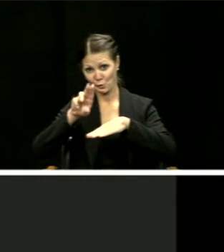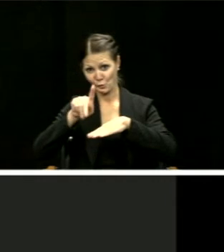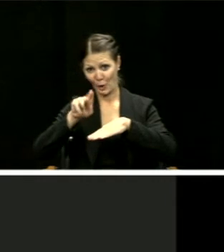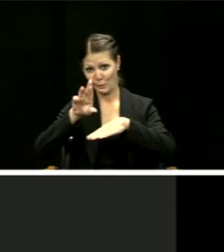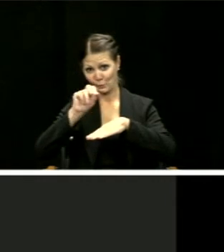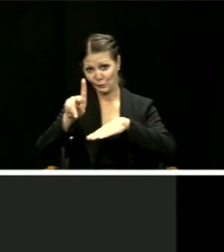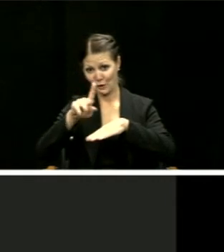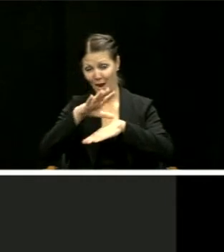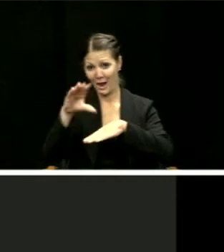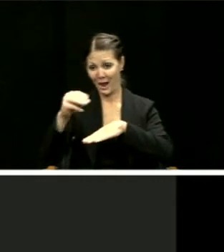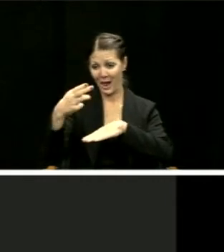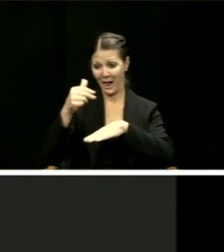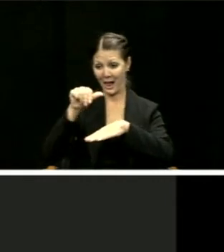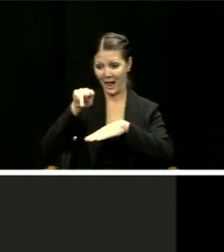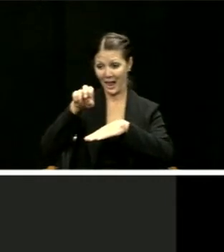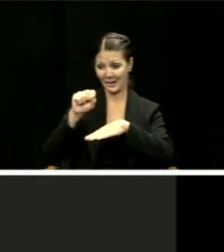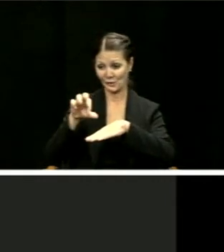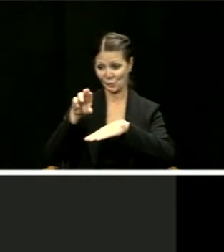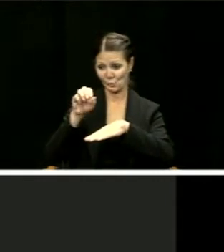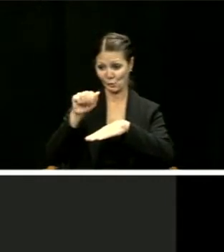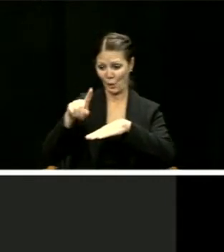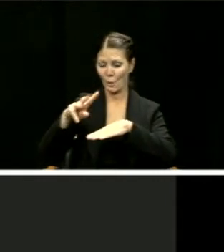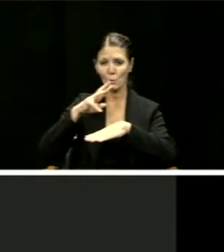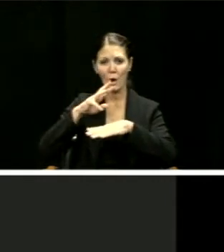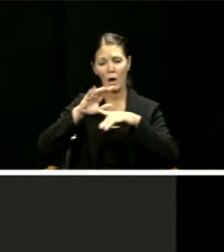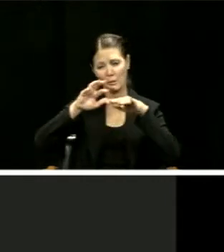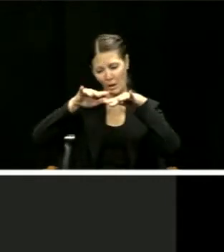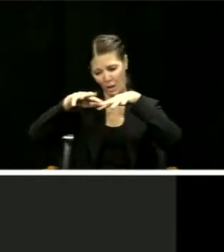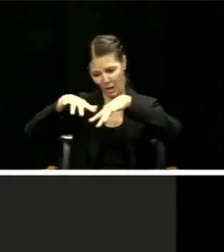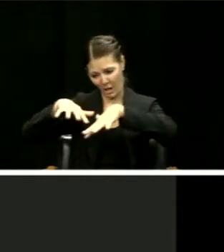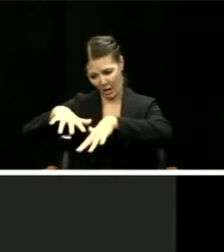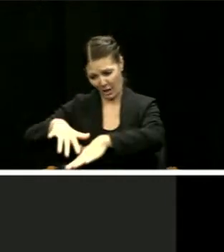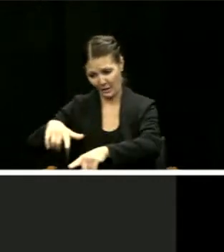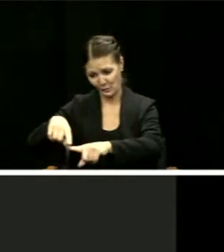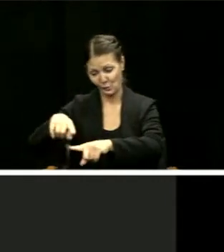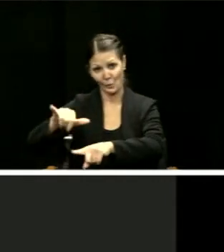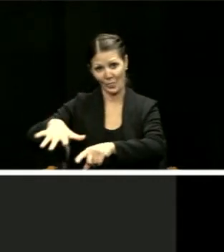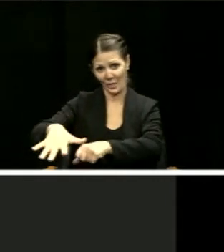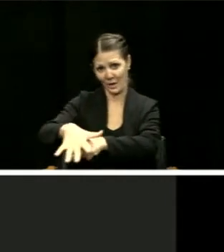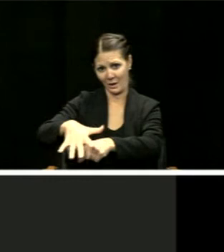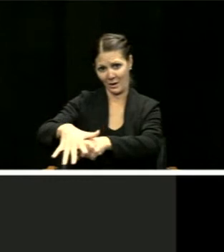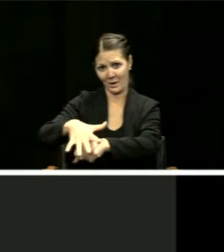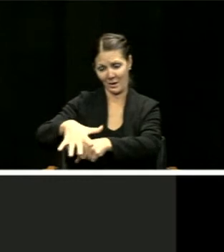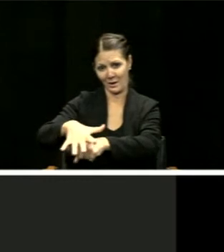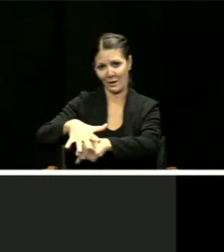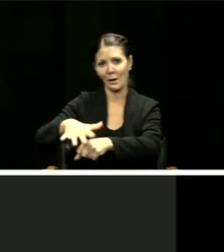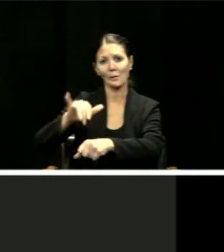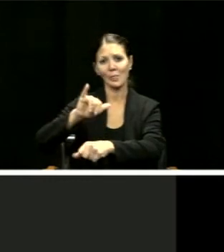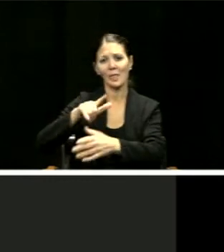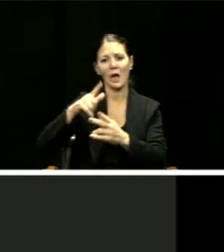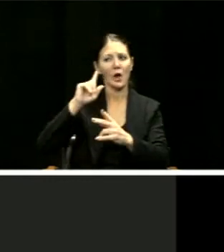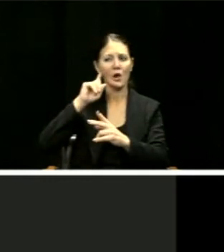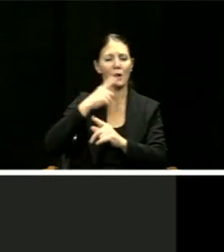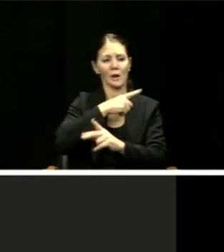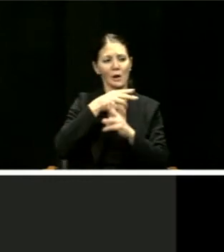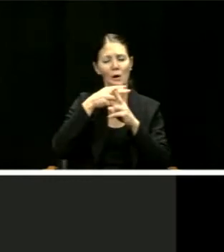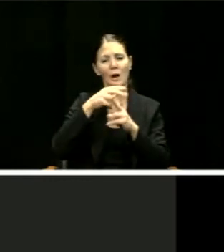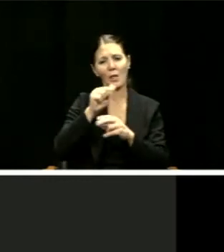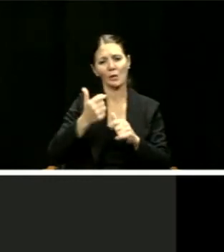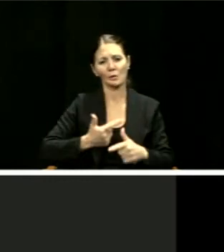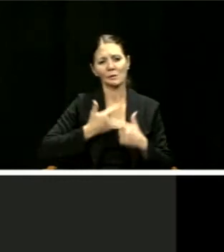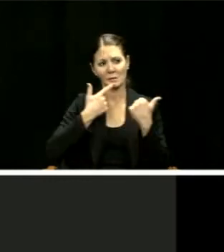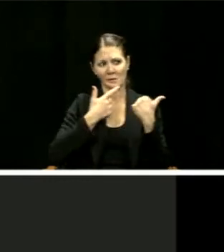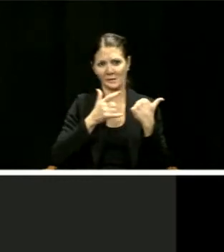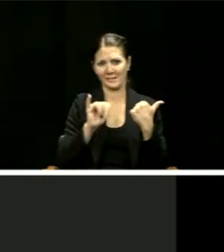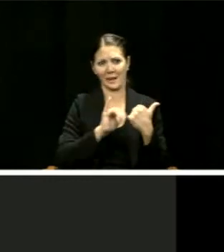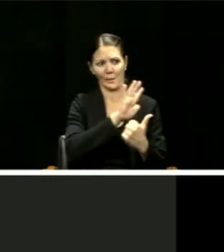other side of Trout Brook and Haynes Road, all the water runs down, and I heard a resident kind of refer to this happening on her street as